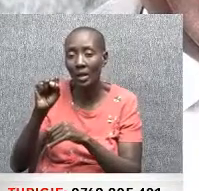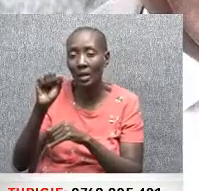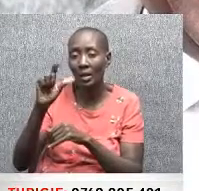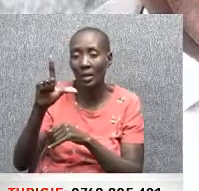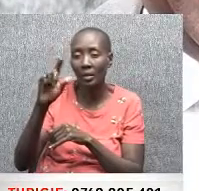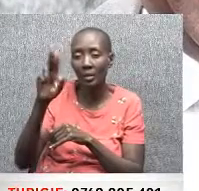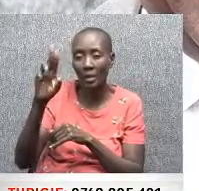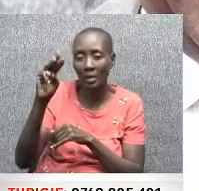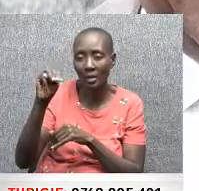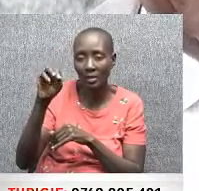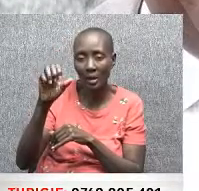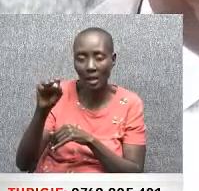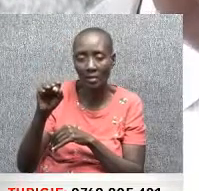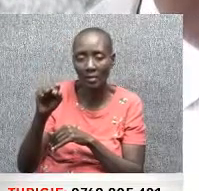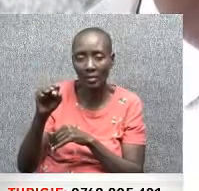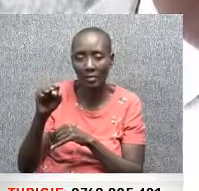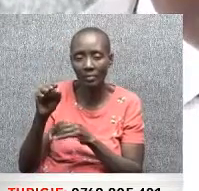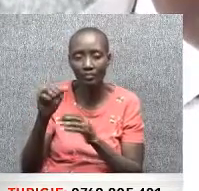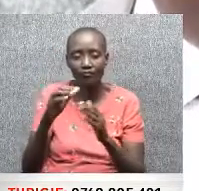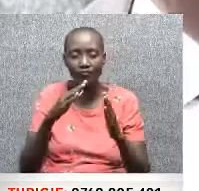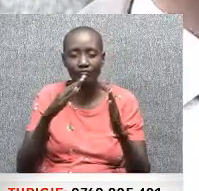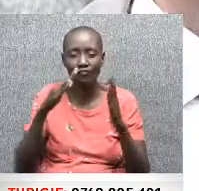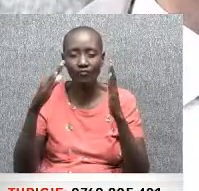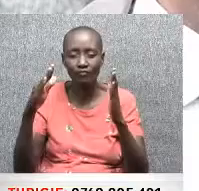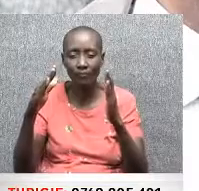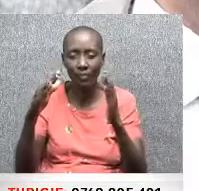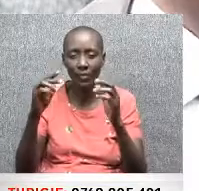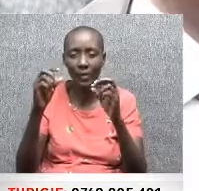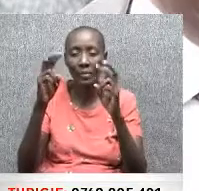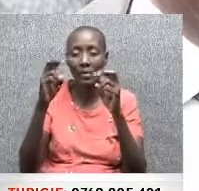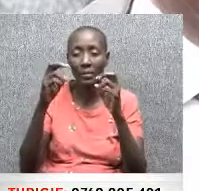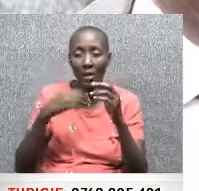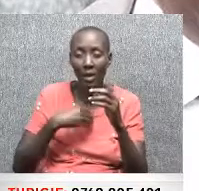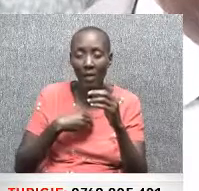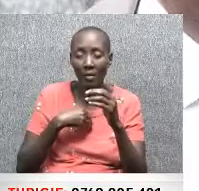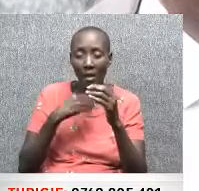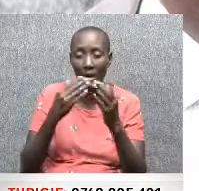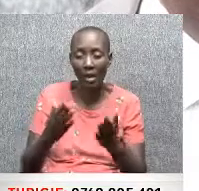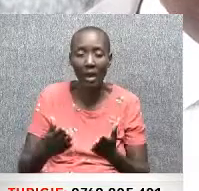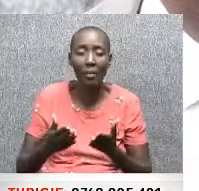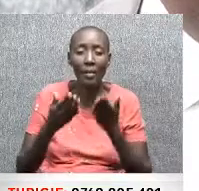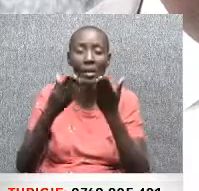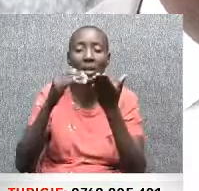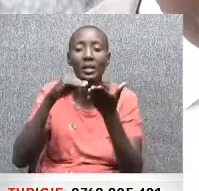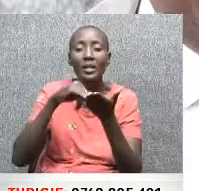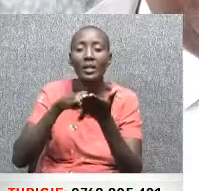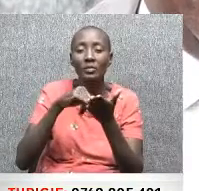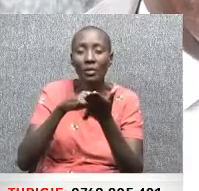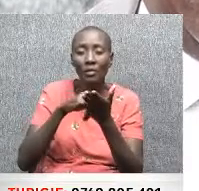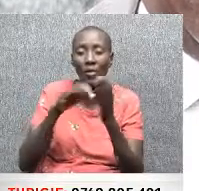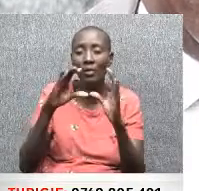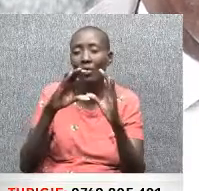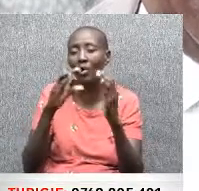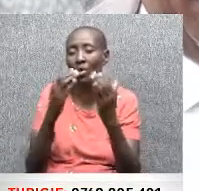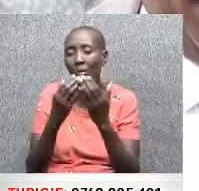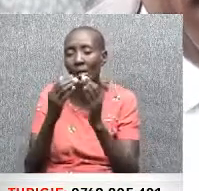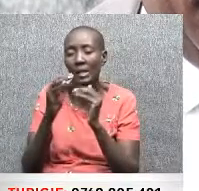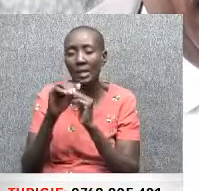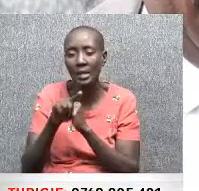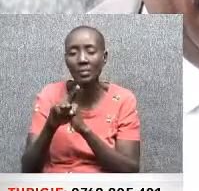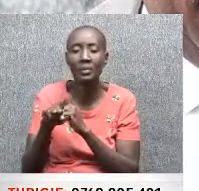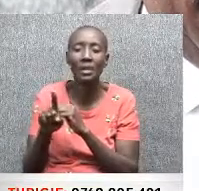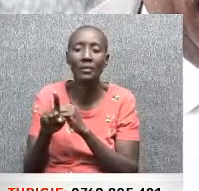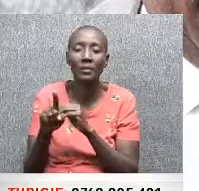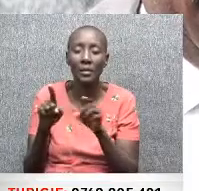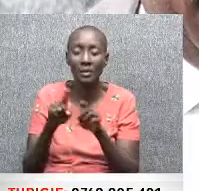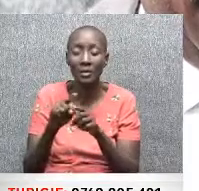Of the major issues that we do under slum upgrading is involvement of the community themselves. Even